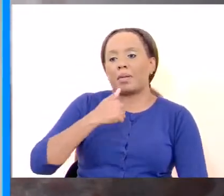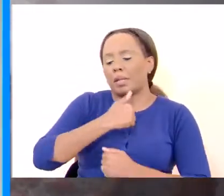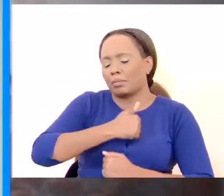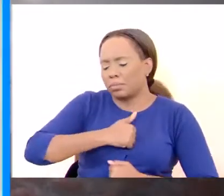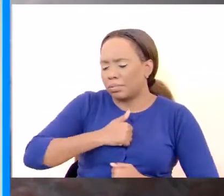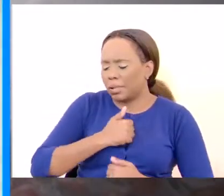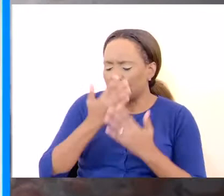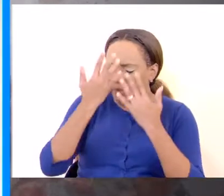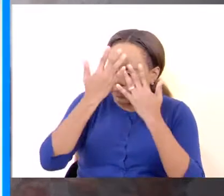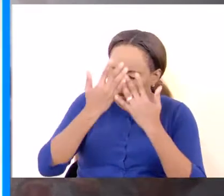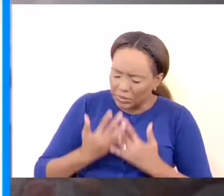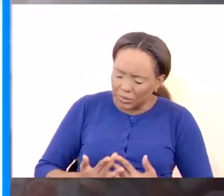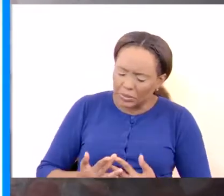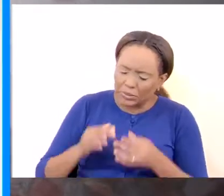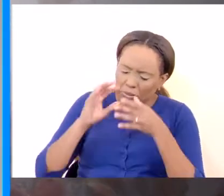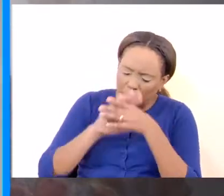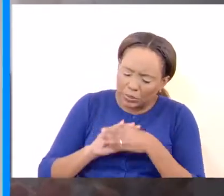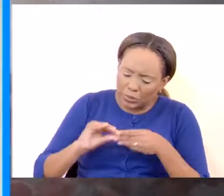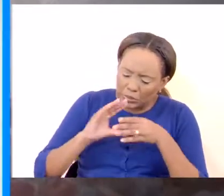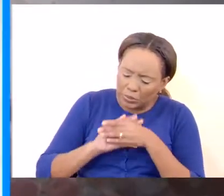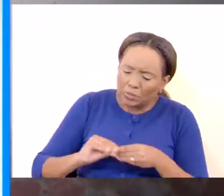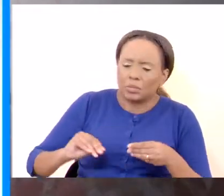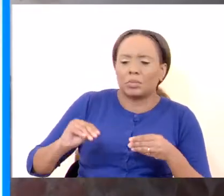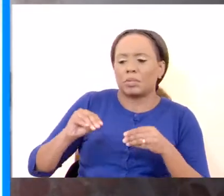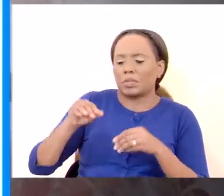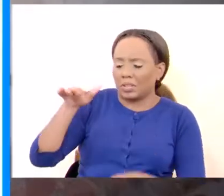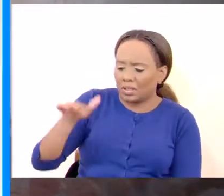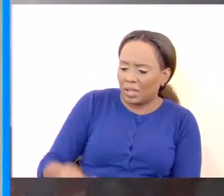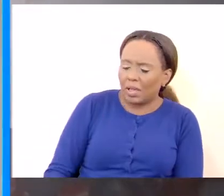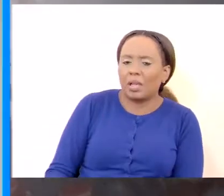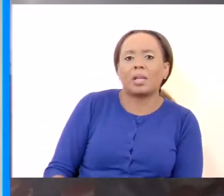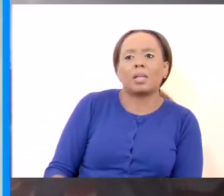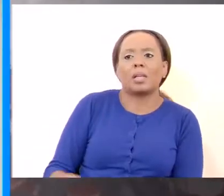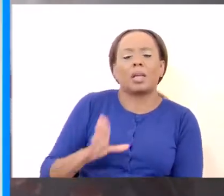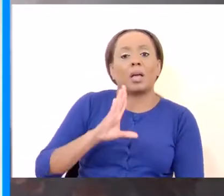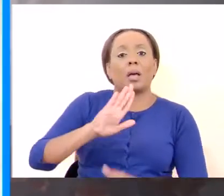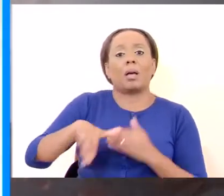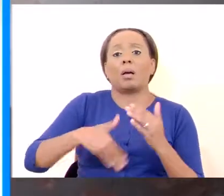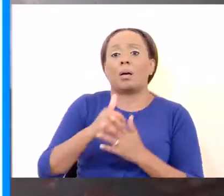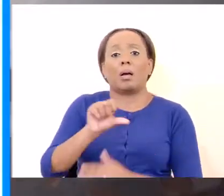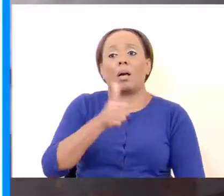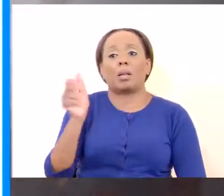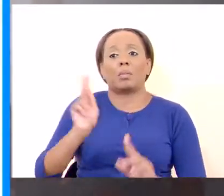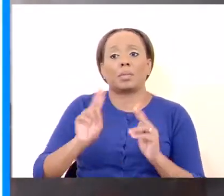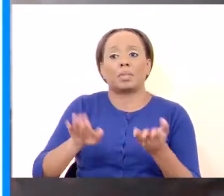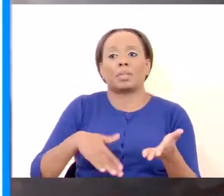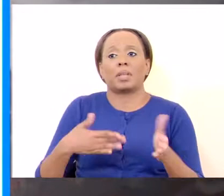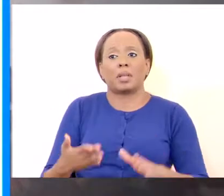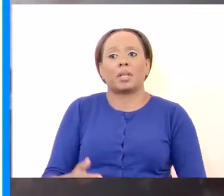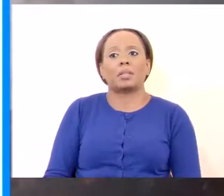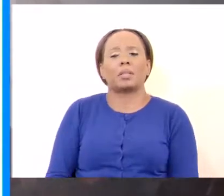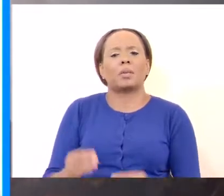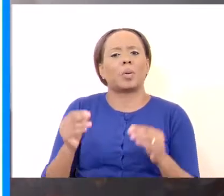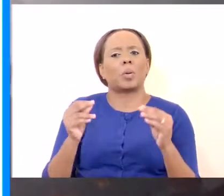that young child and also those who have passed. Just a quick question.